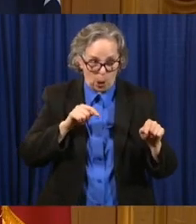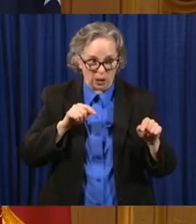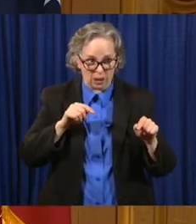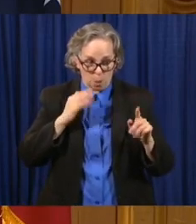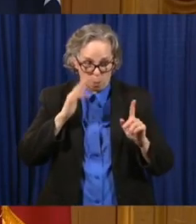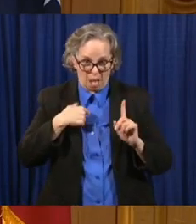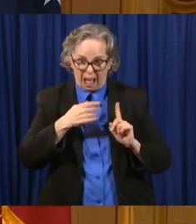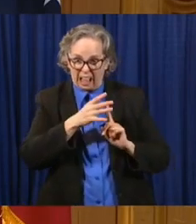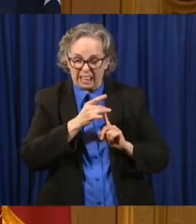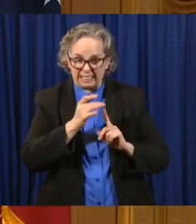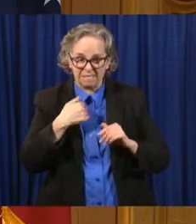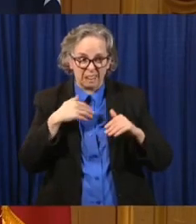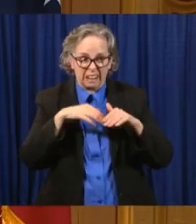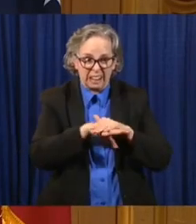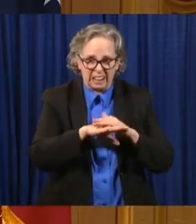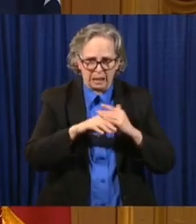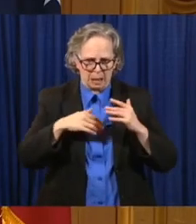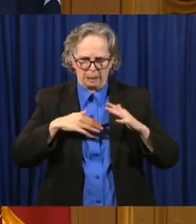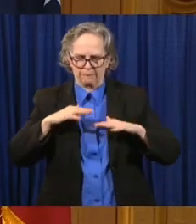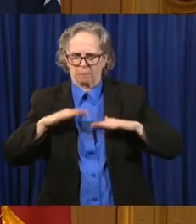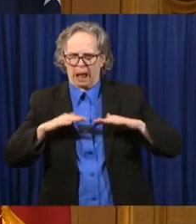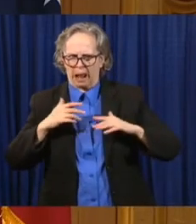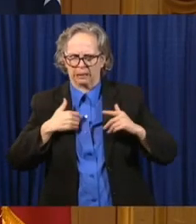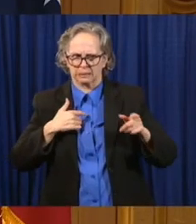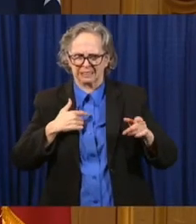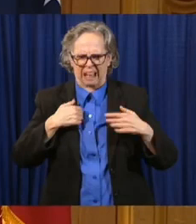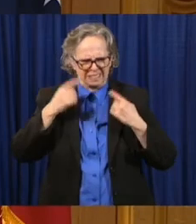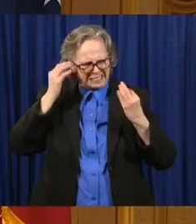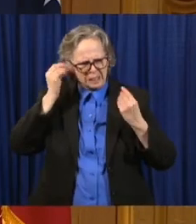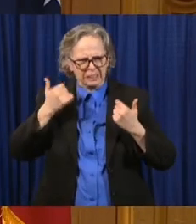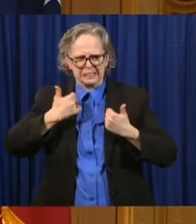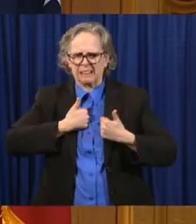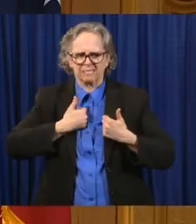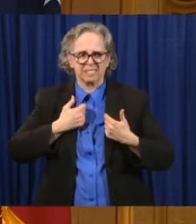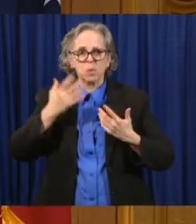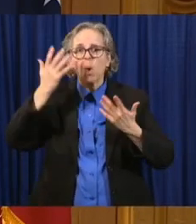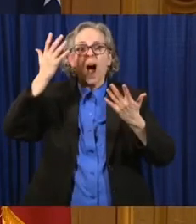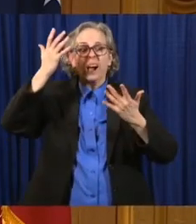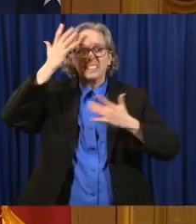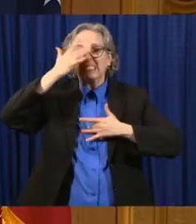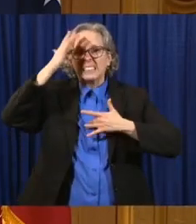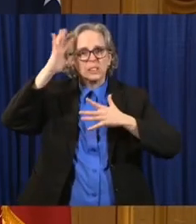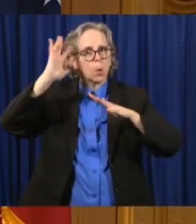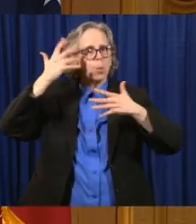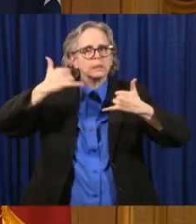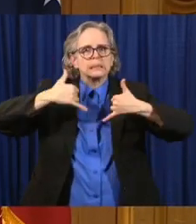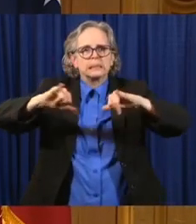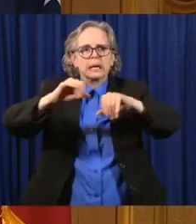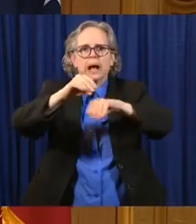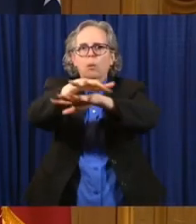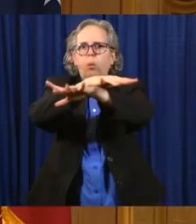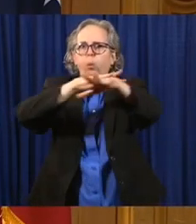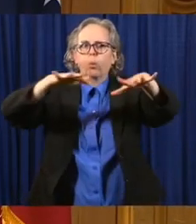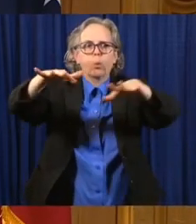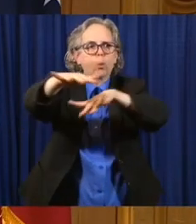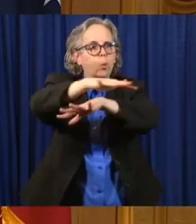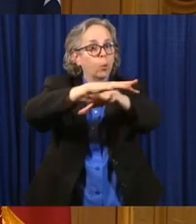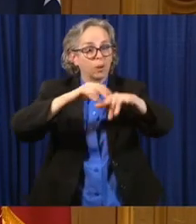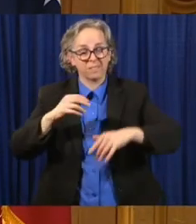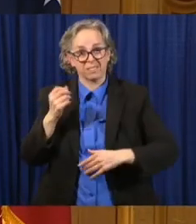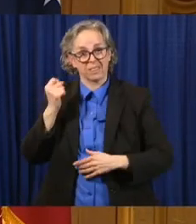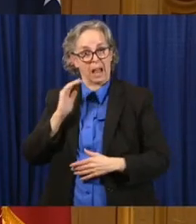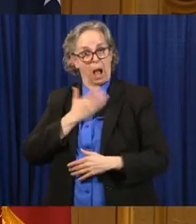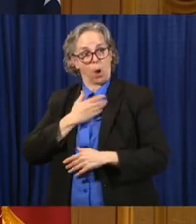COVID-19, because it's still going to be out there. Now, our job is to do everything we can